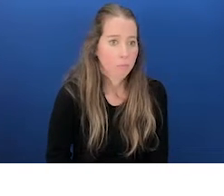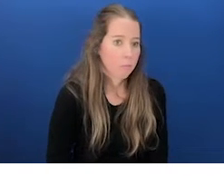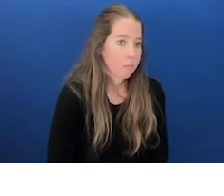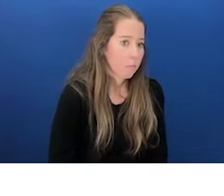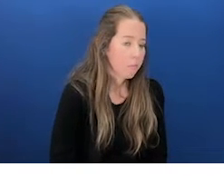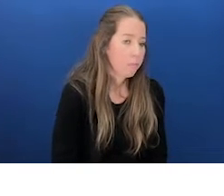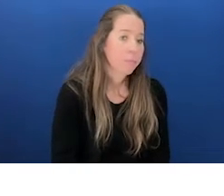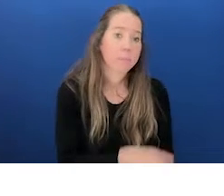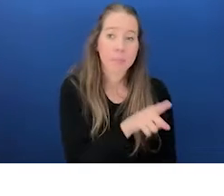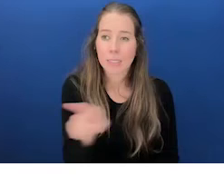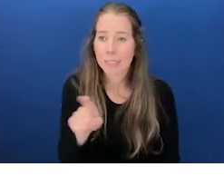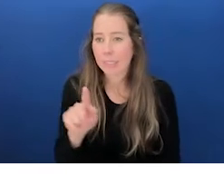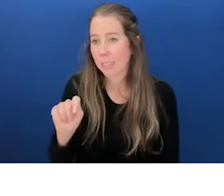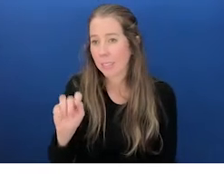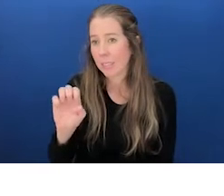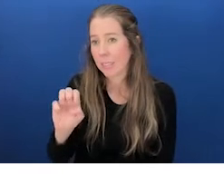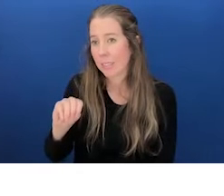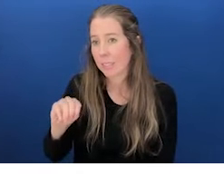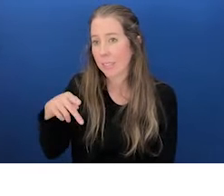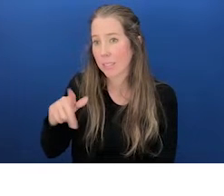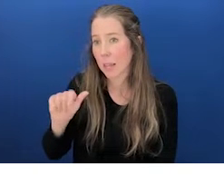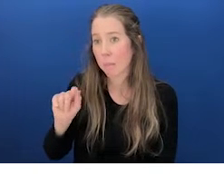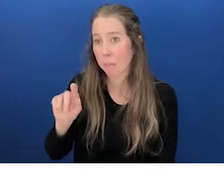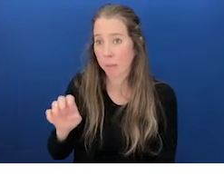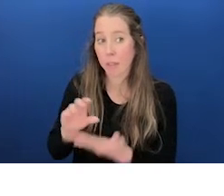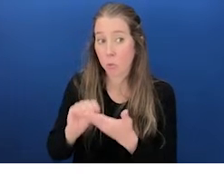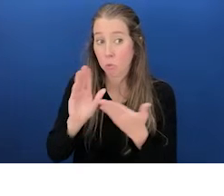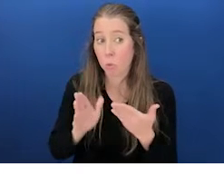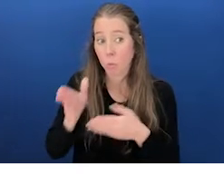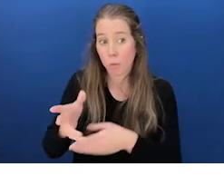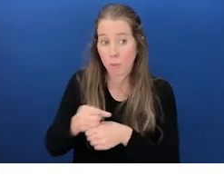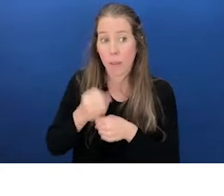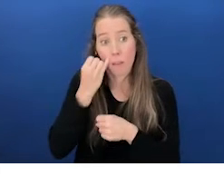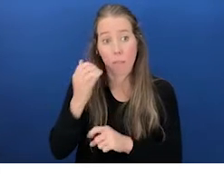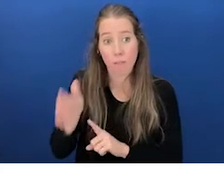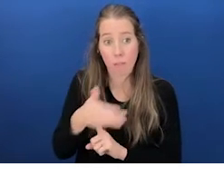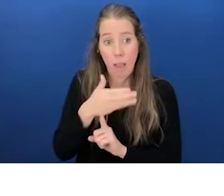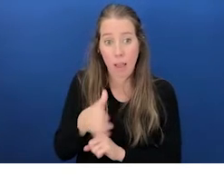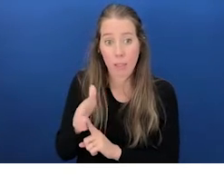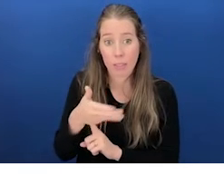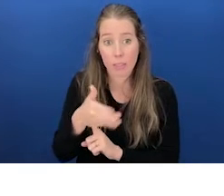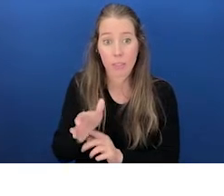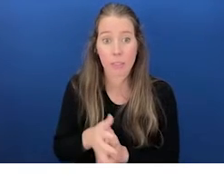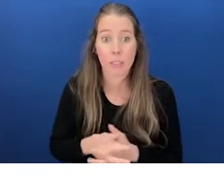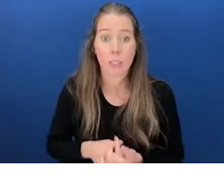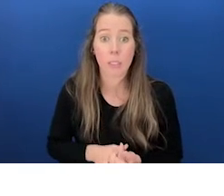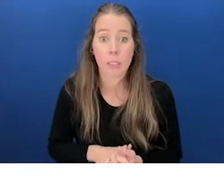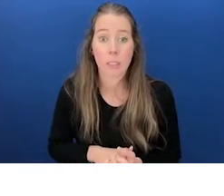This is one of the templates that students received when the flag is raised. So